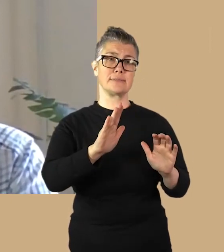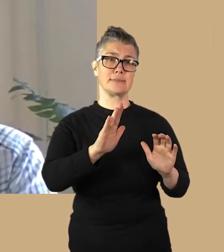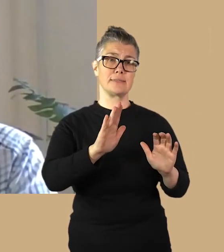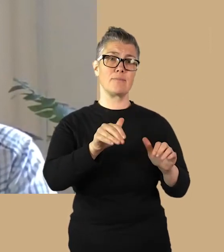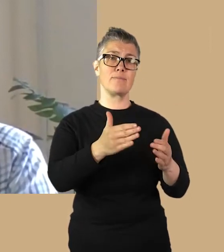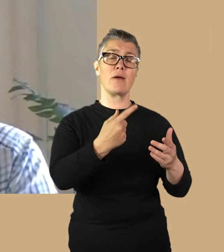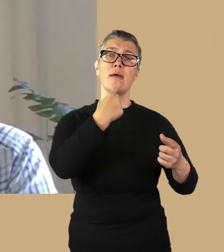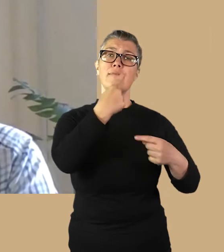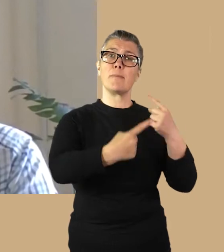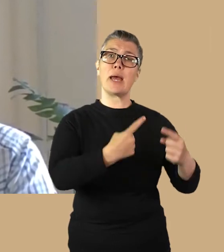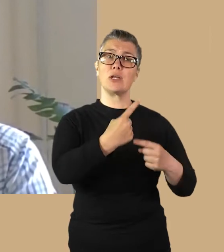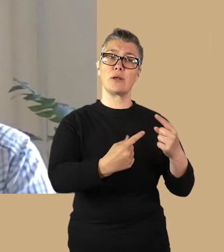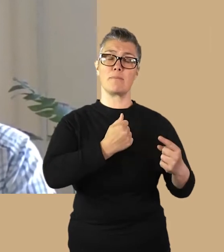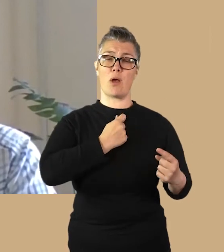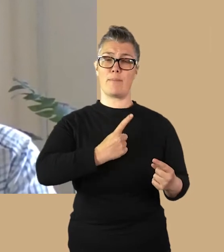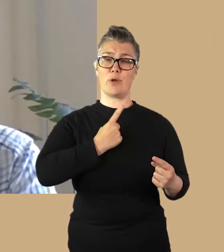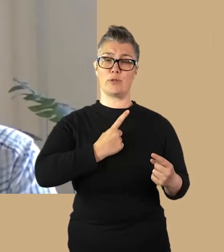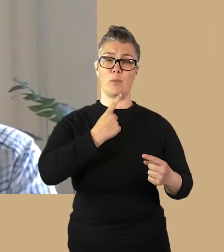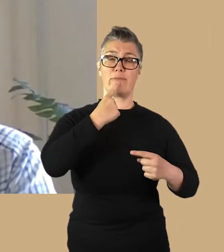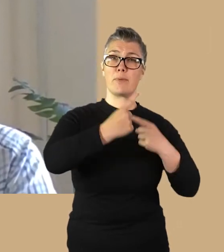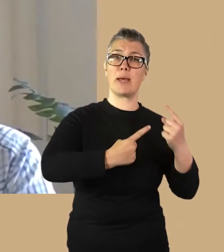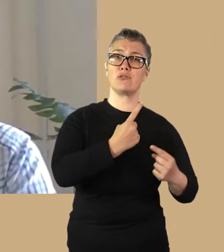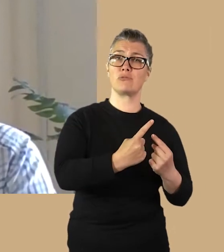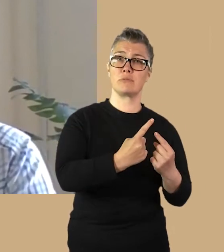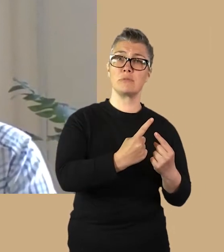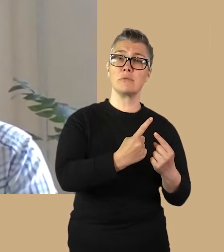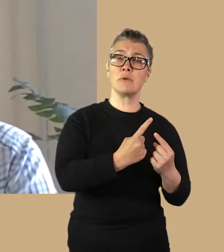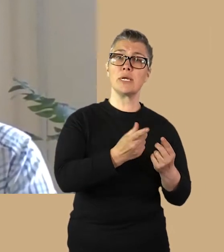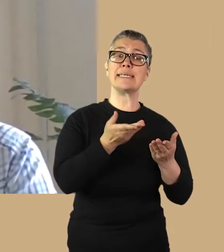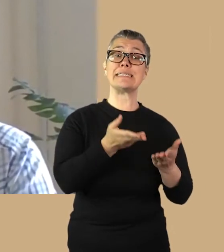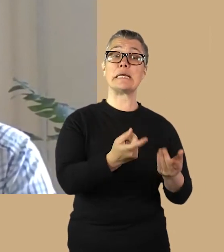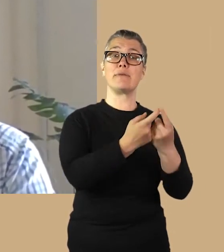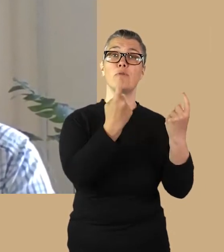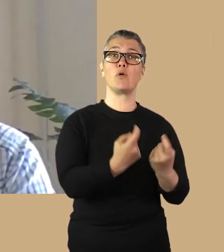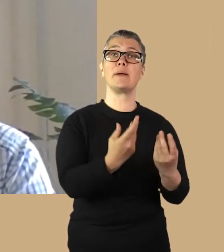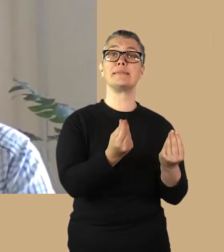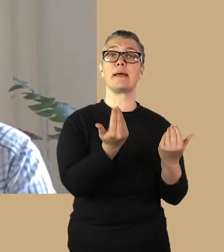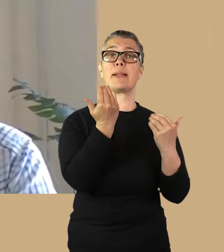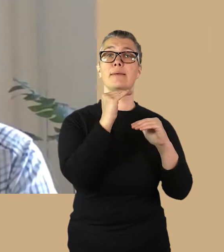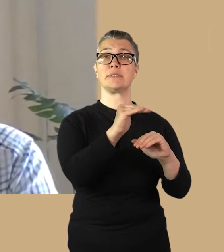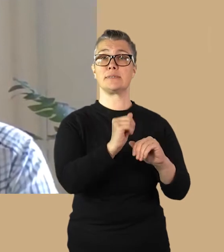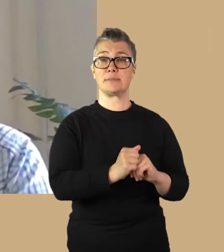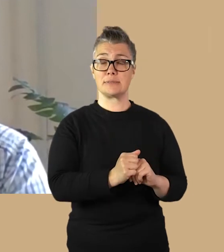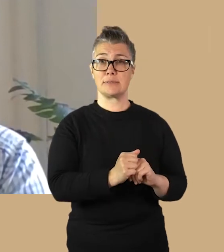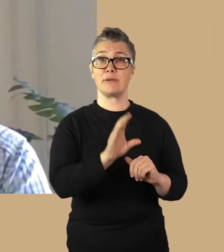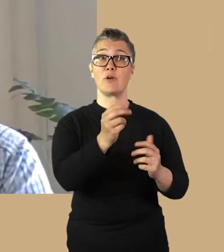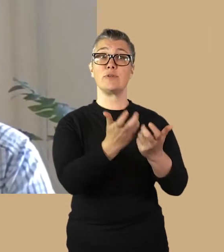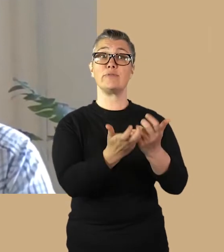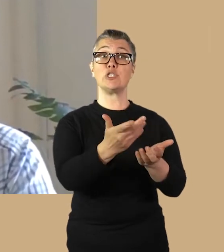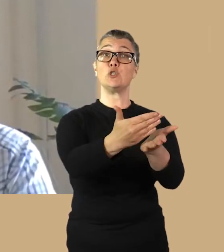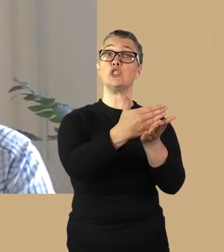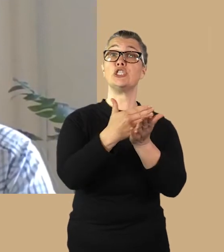provide your about your personal information, there are some limitations for